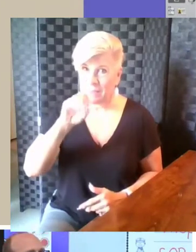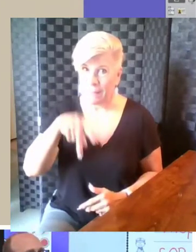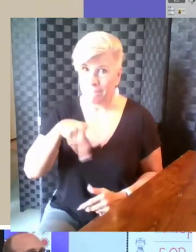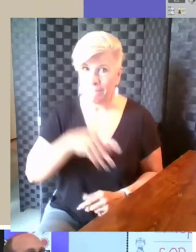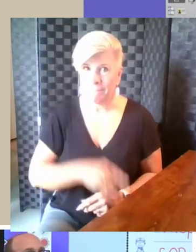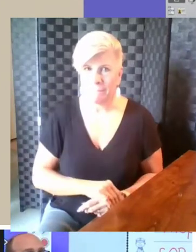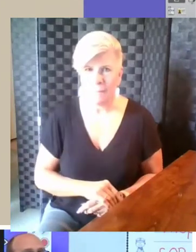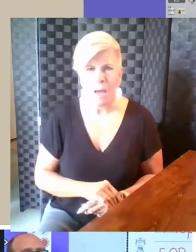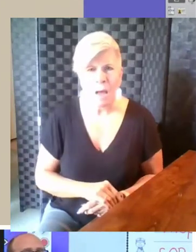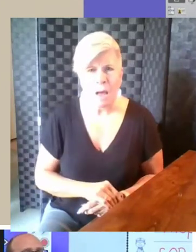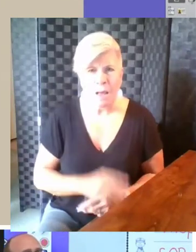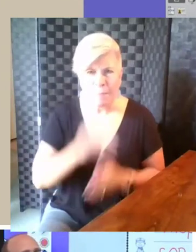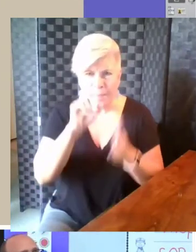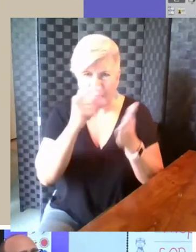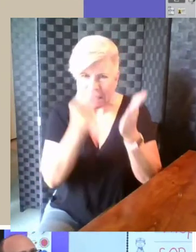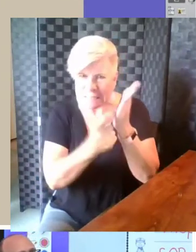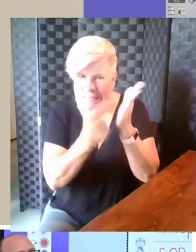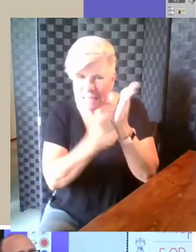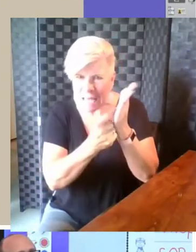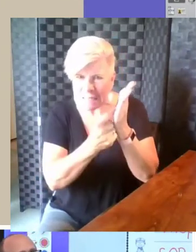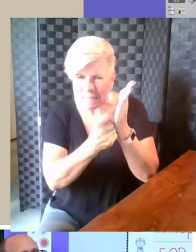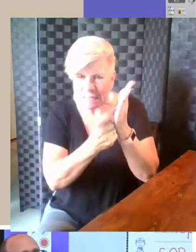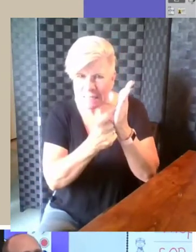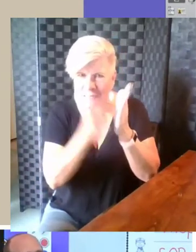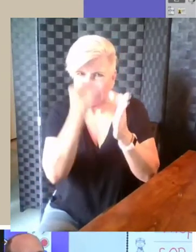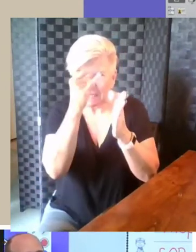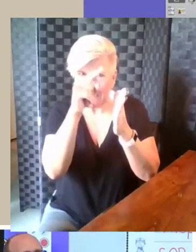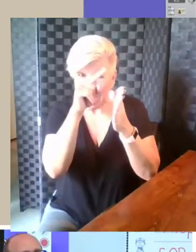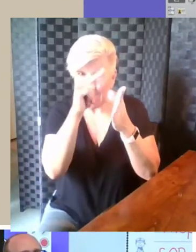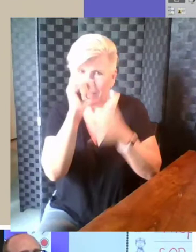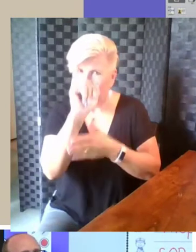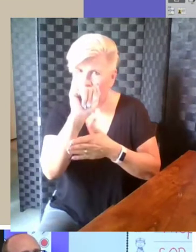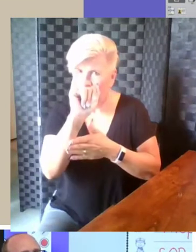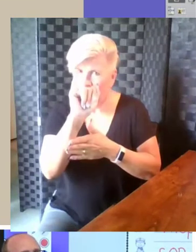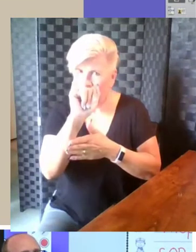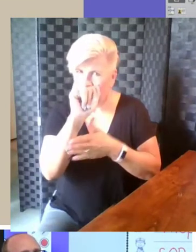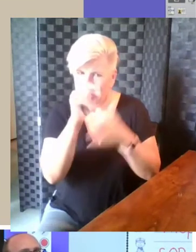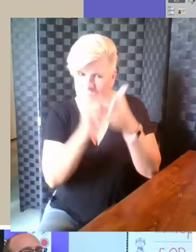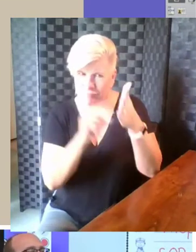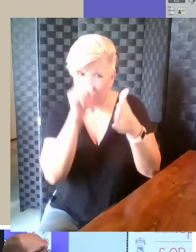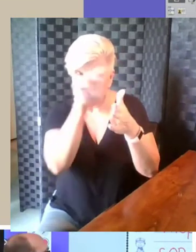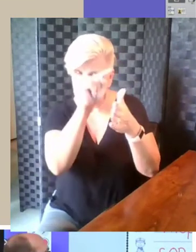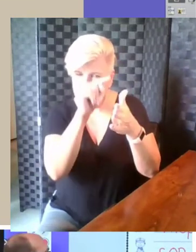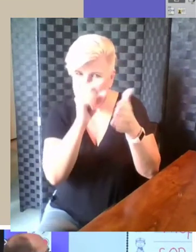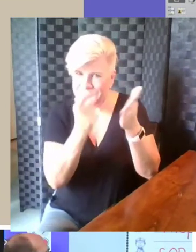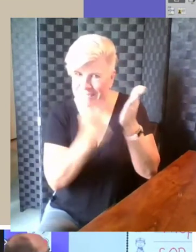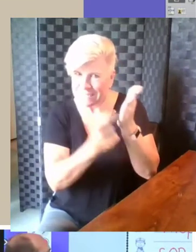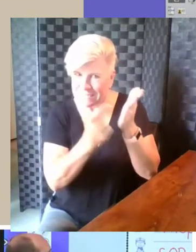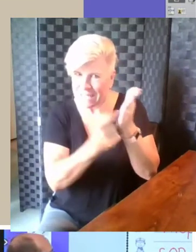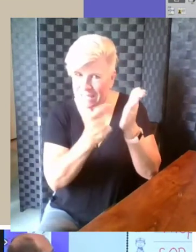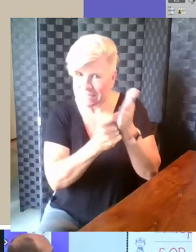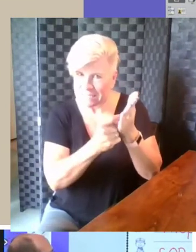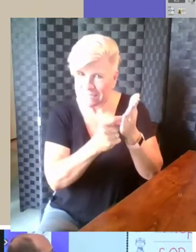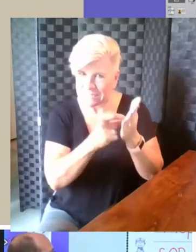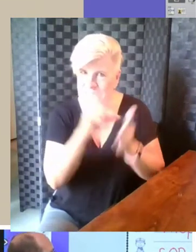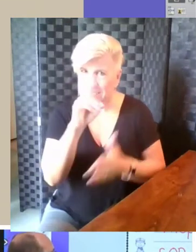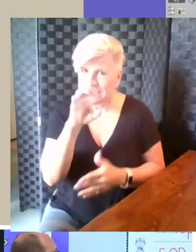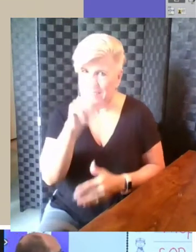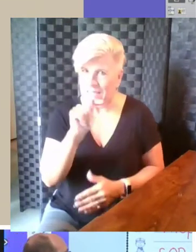Look at the dot of that I. You can spell dot. Sound it out, please.